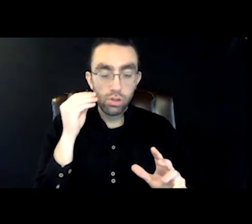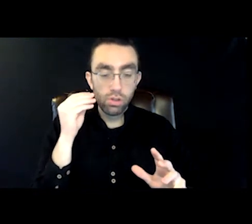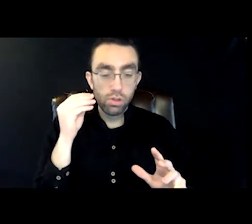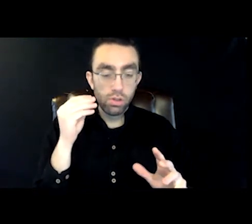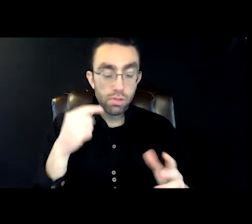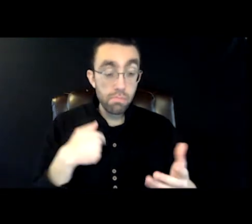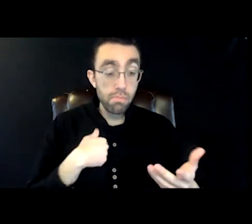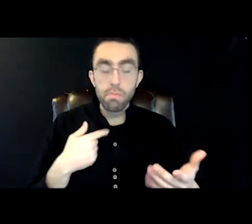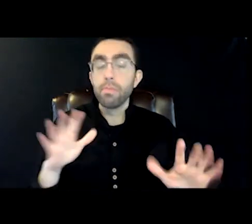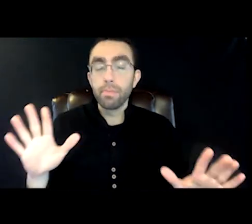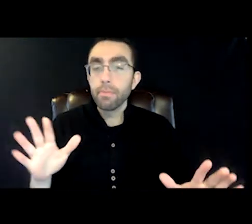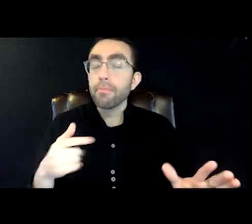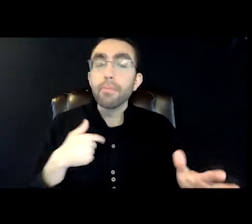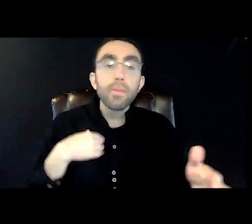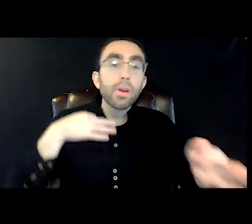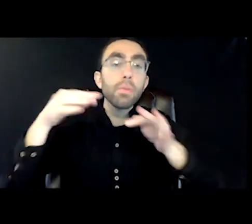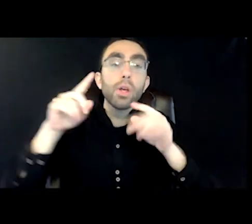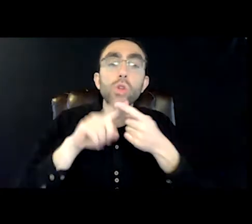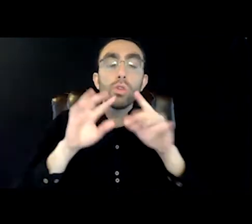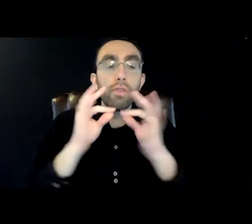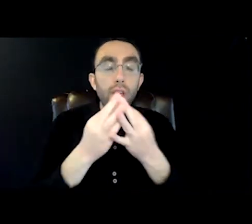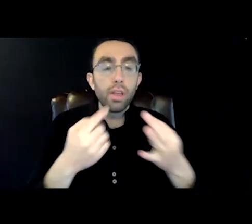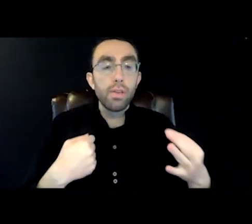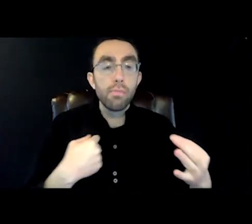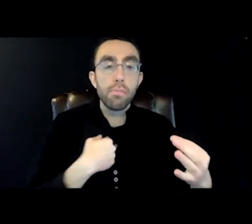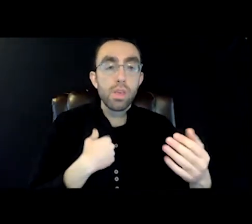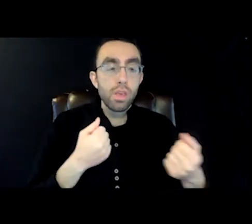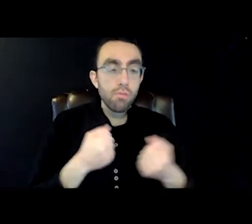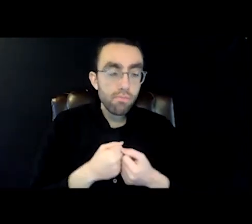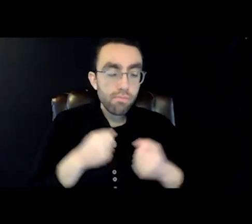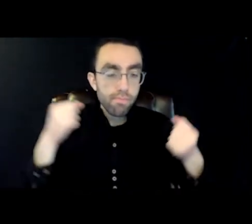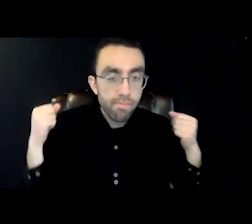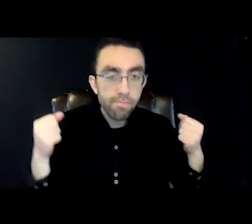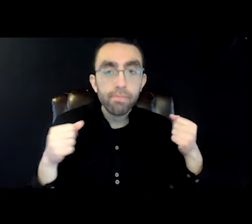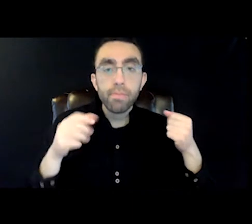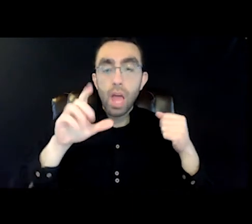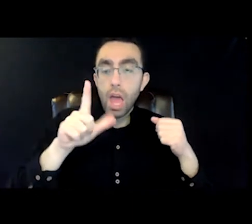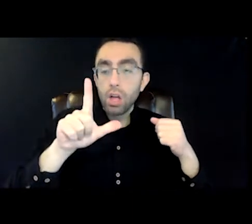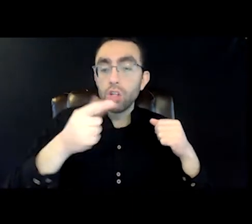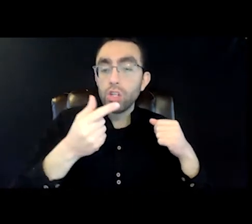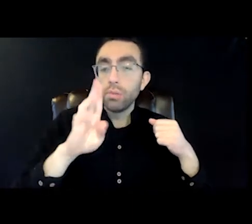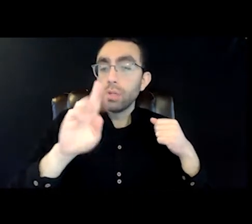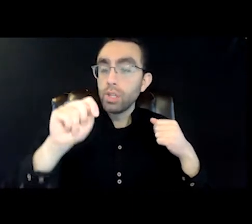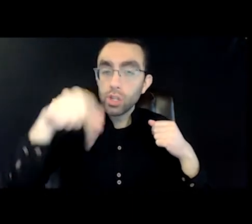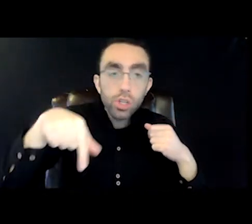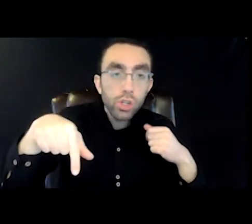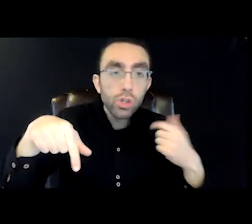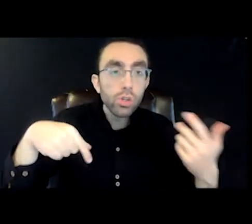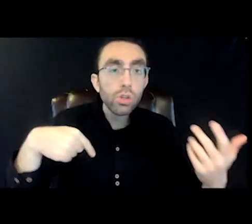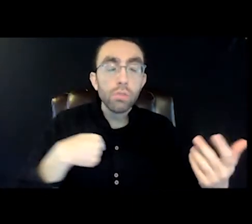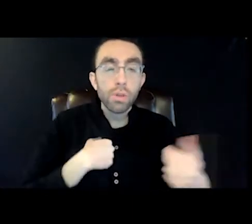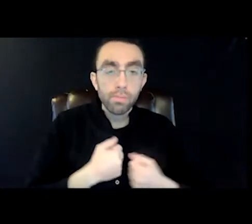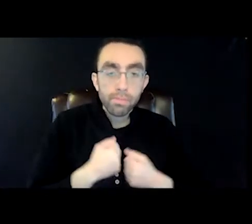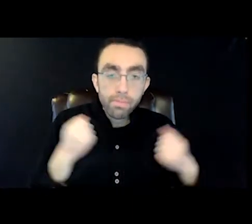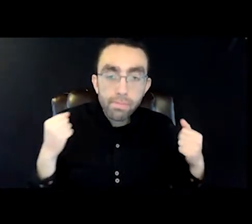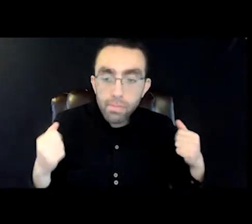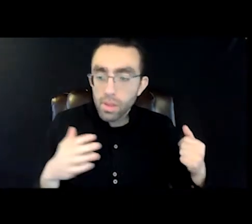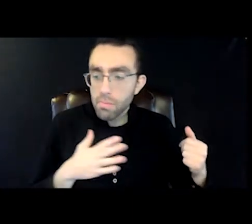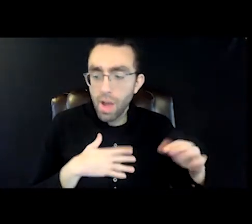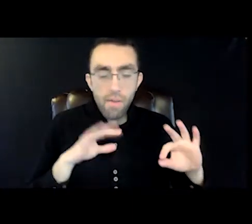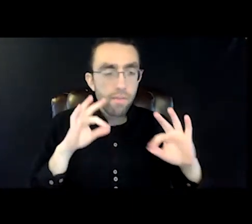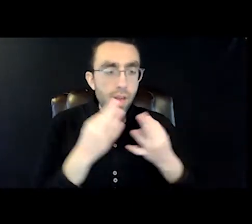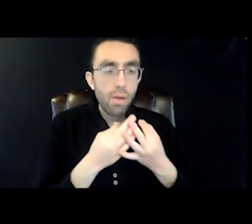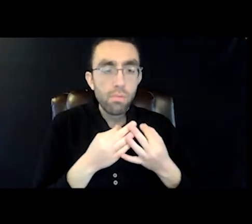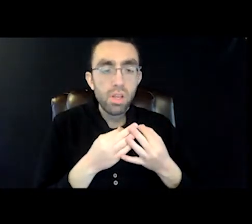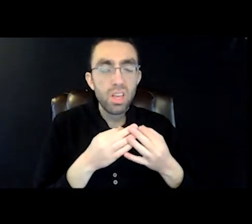and, like, understanding what it is to lose a safety net. That's something I can bring to this movement, what it feels like when everything sort of, like, falls out under you,